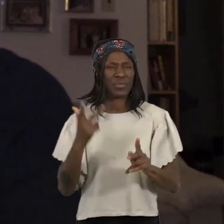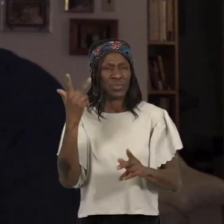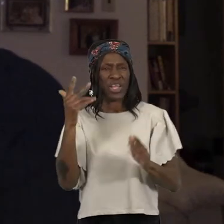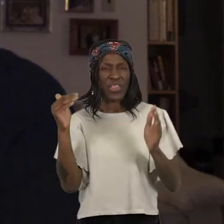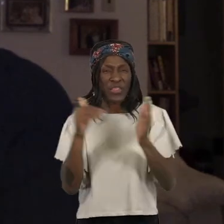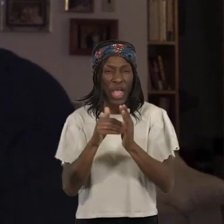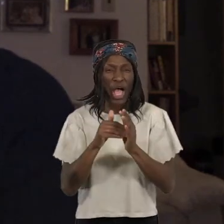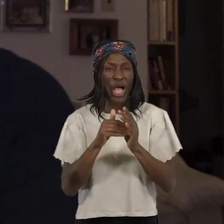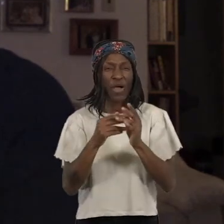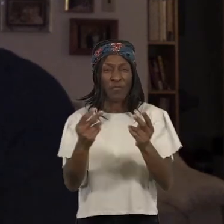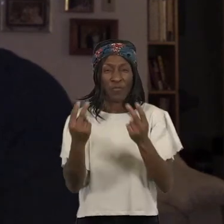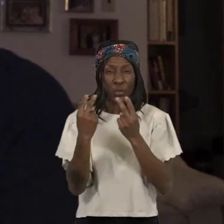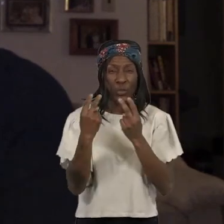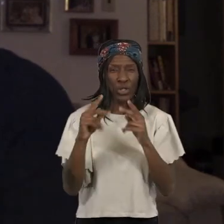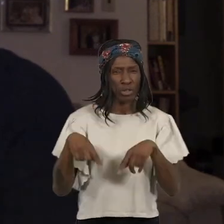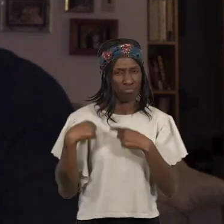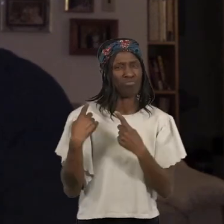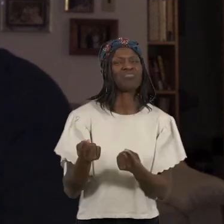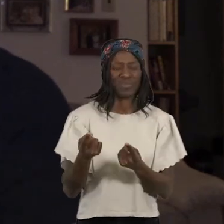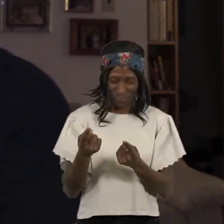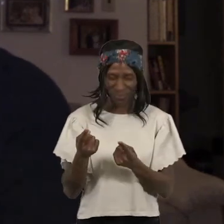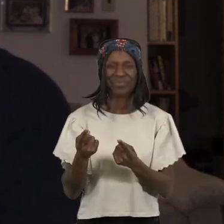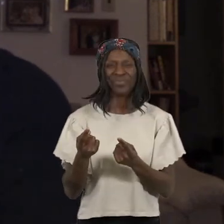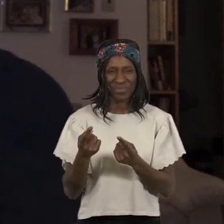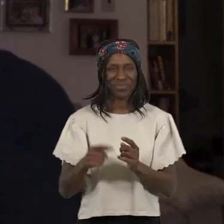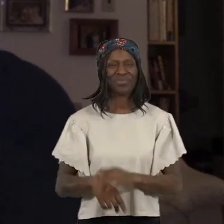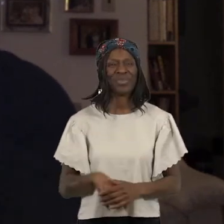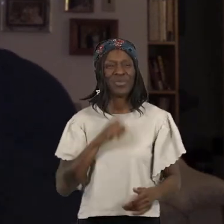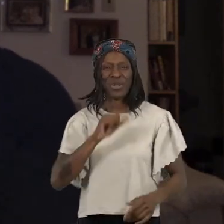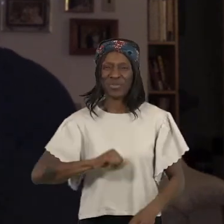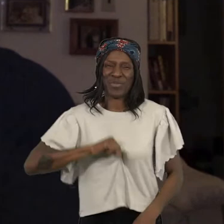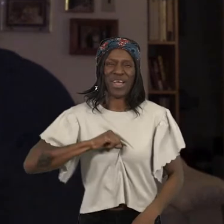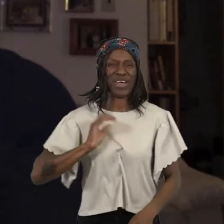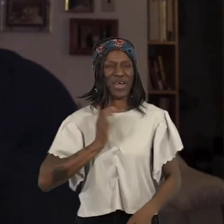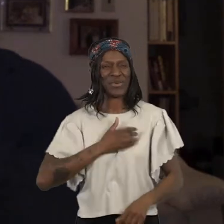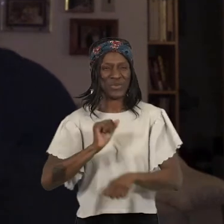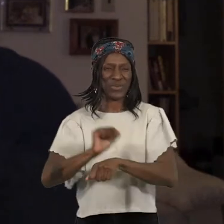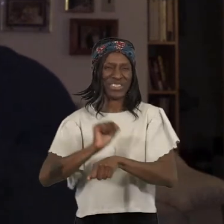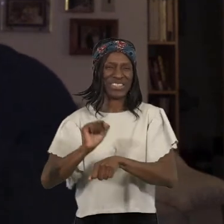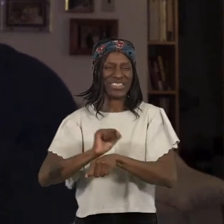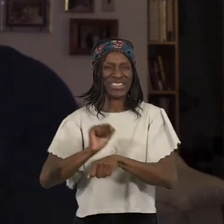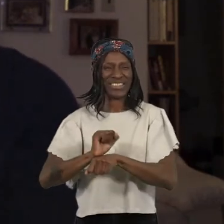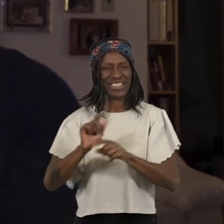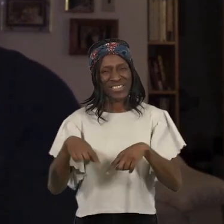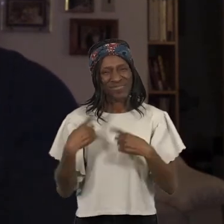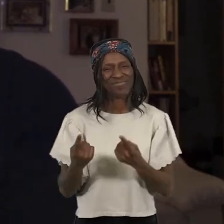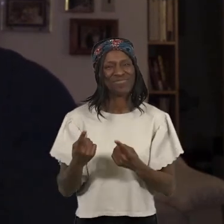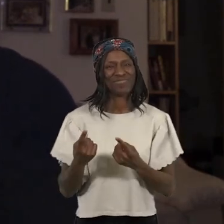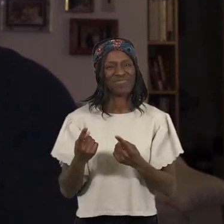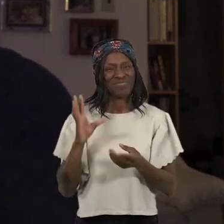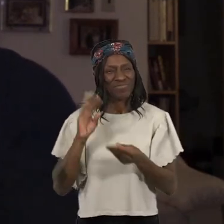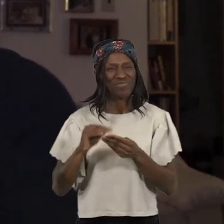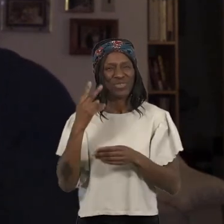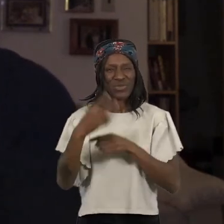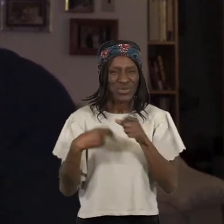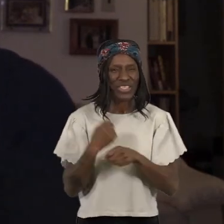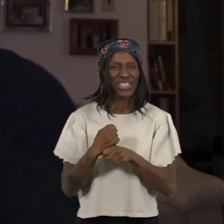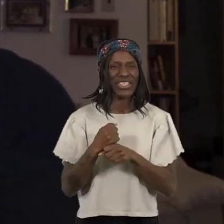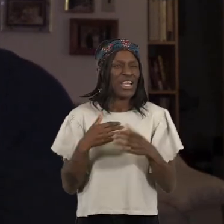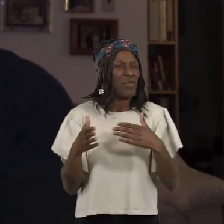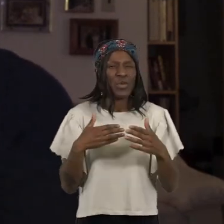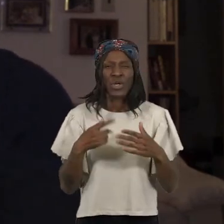opportunity with nearly 3,000 viewers so far. We're really proud of the work we've been doing for the